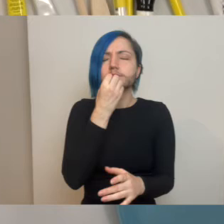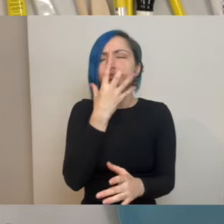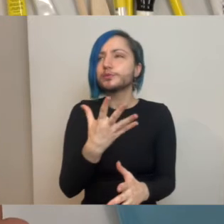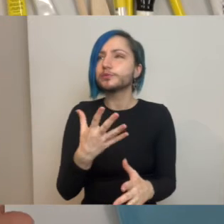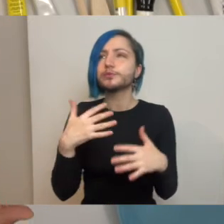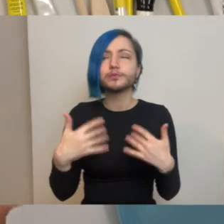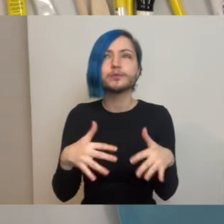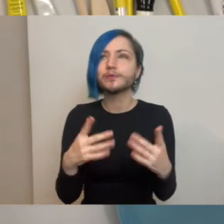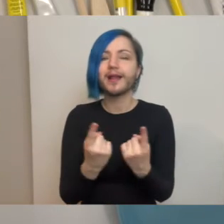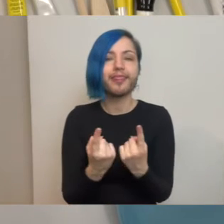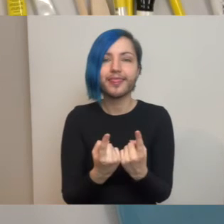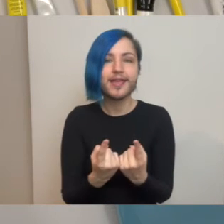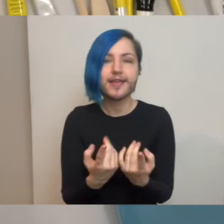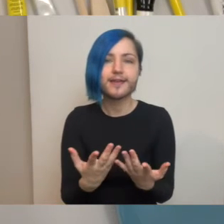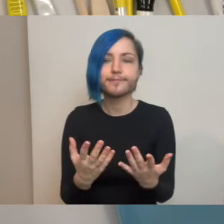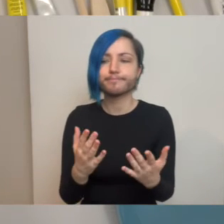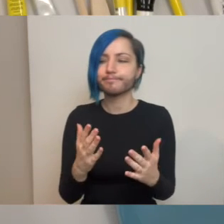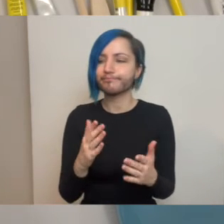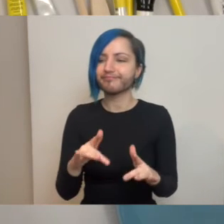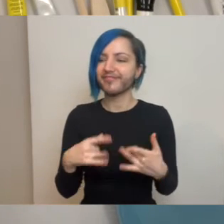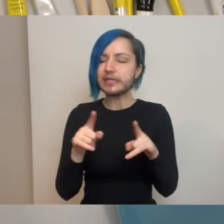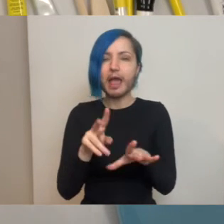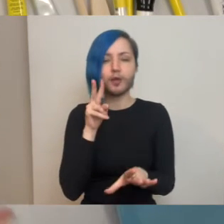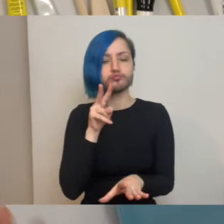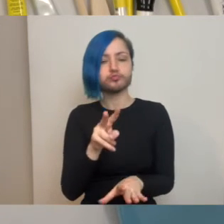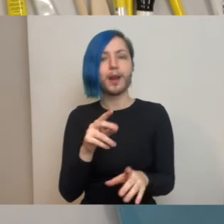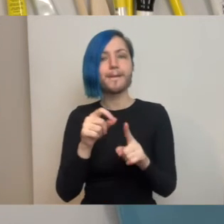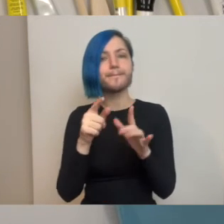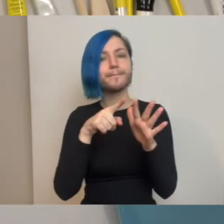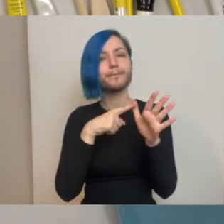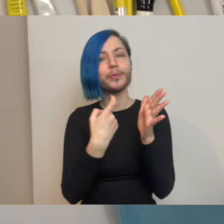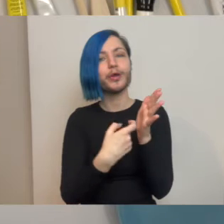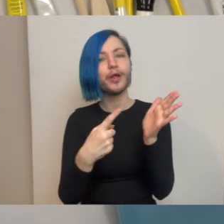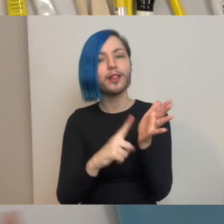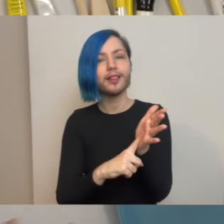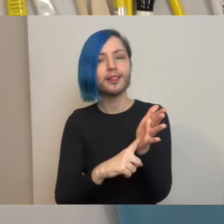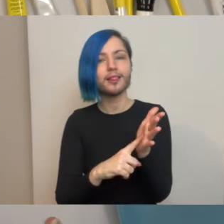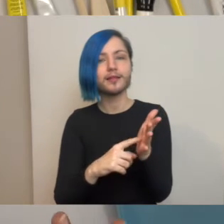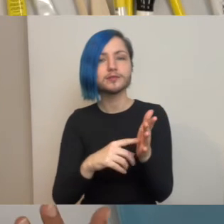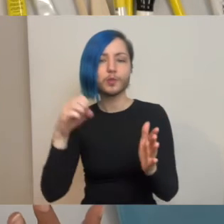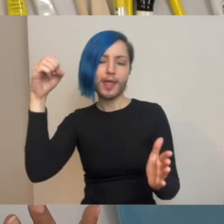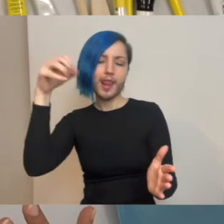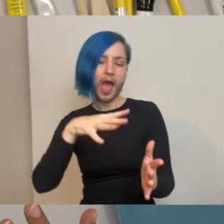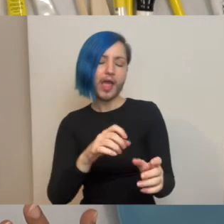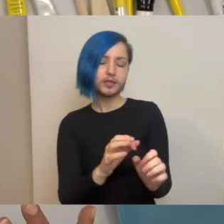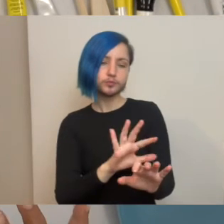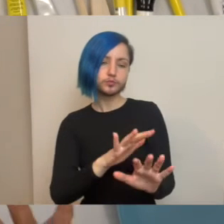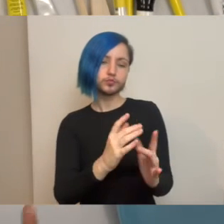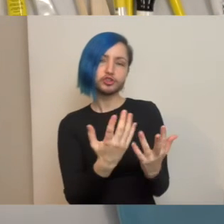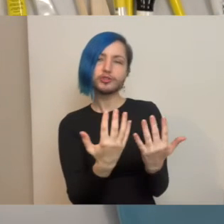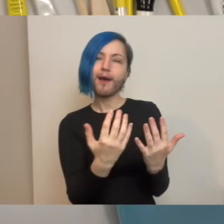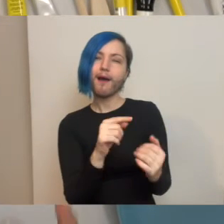thing where it's like looking at pearls and the light bounces off it and in all